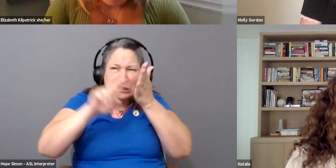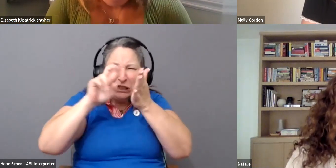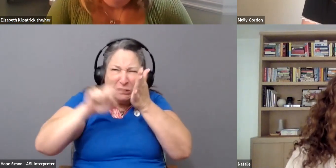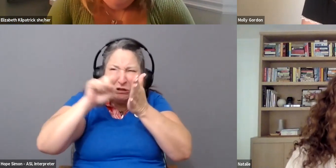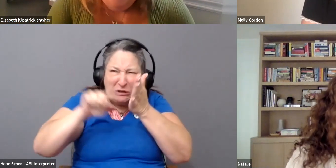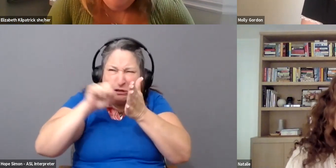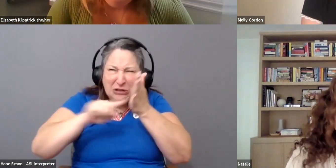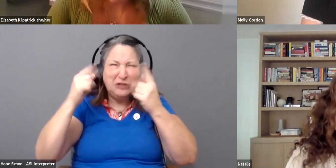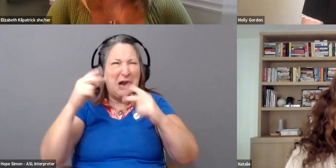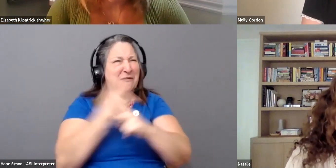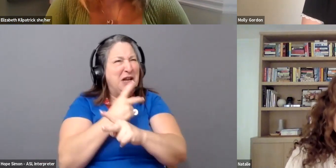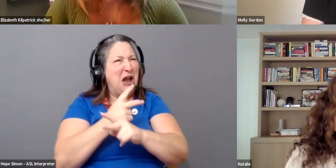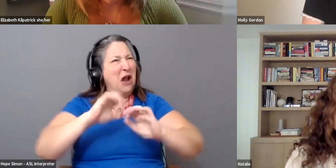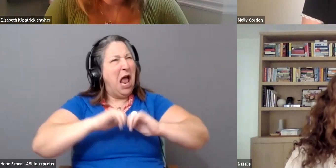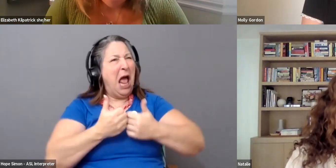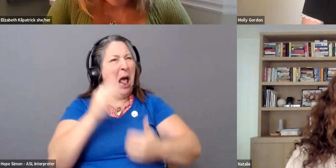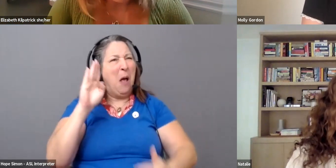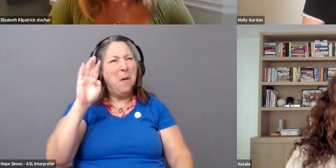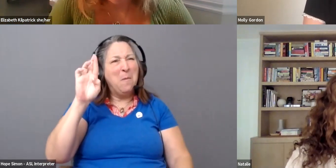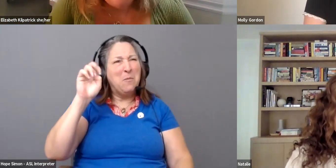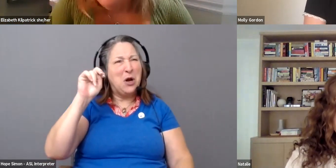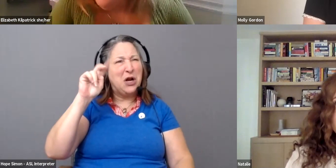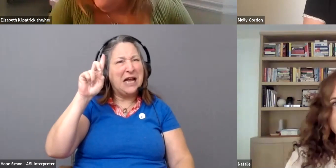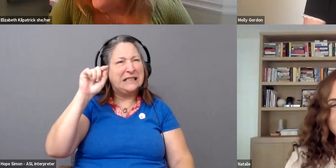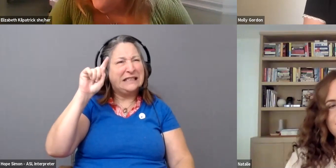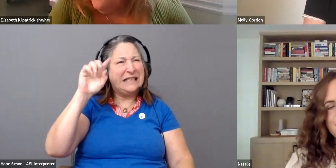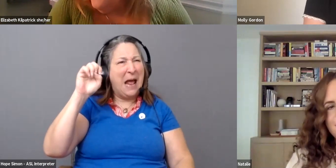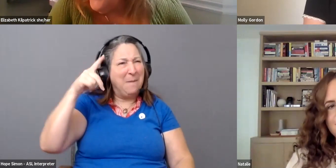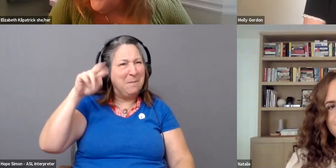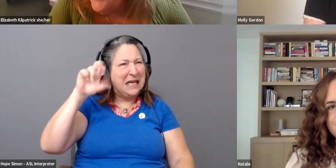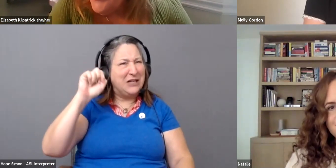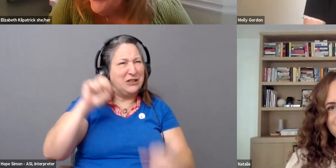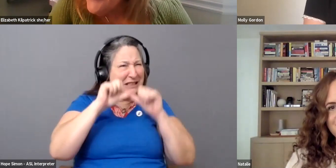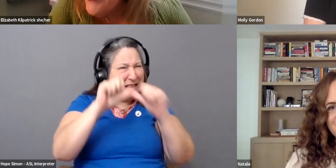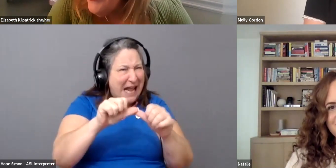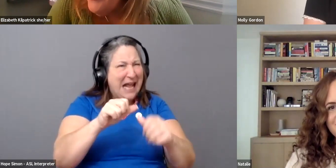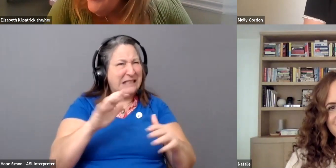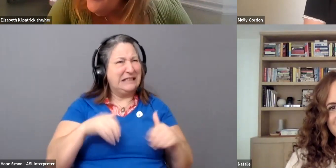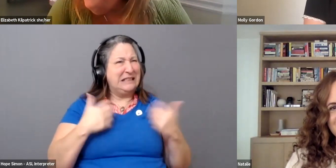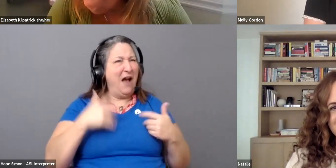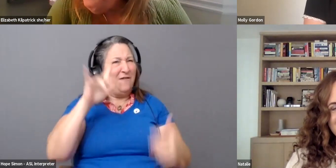we'll never know. And I don't think she'll ever tell us, nor should she. She shouldn't tell us. Yeah, shouldn't tell us.